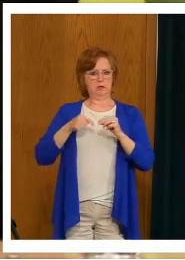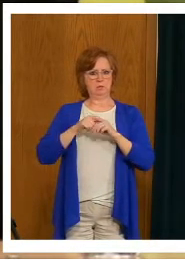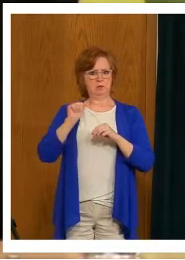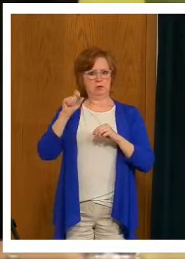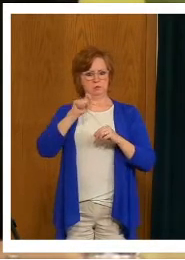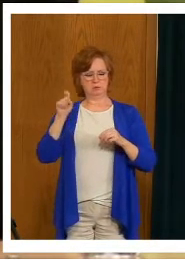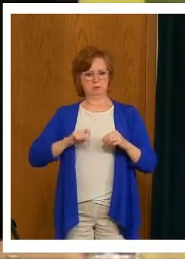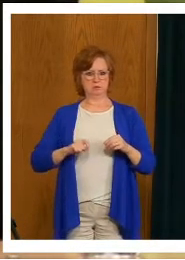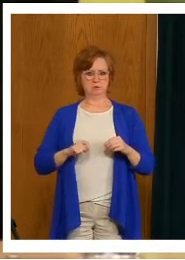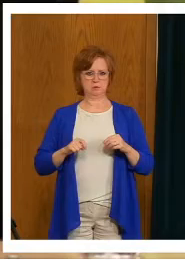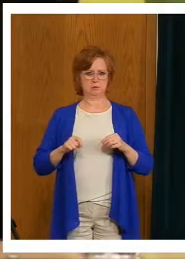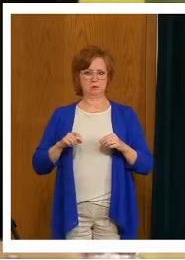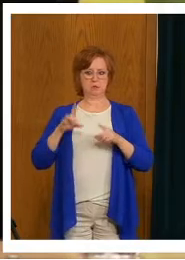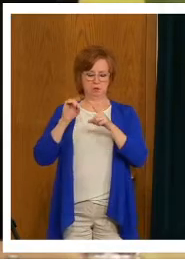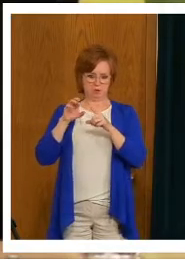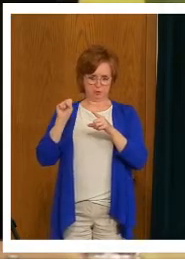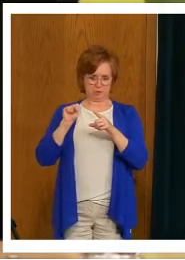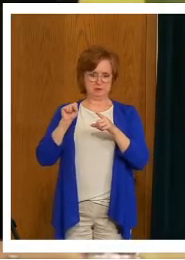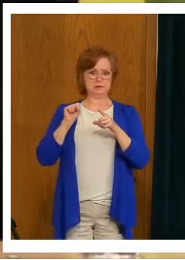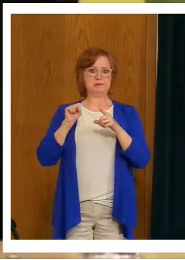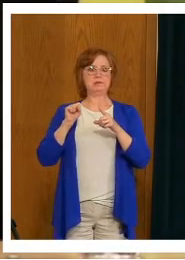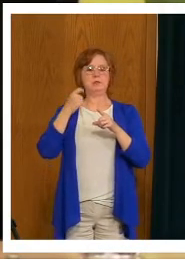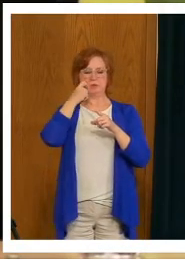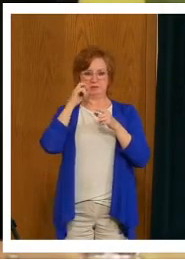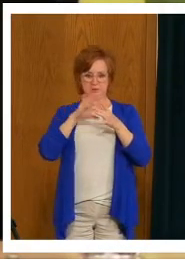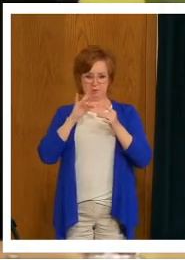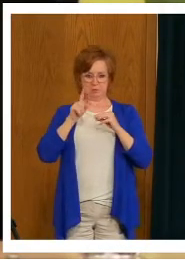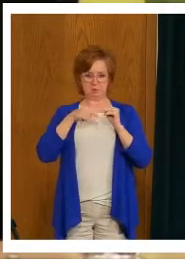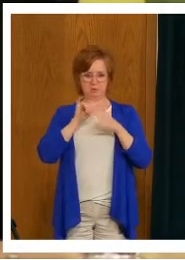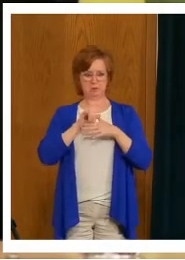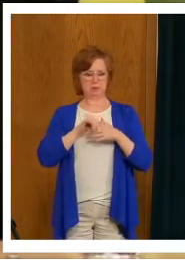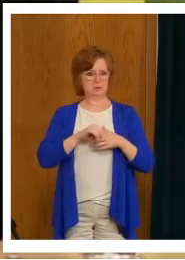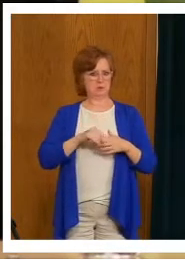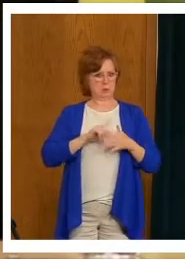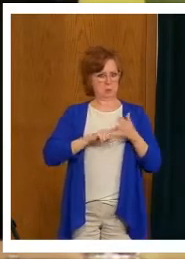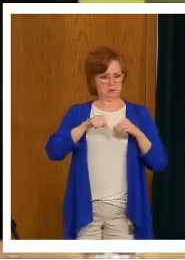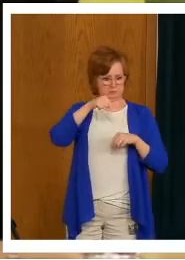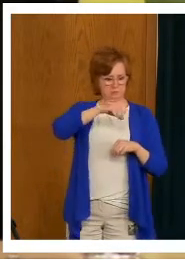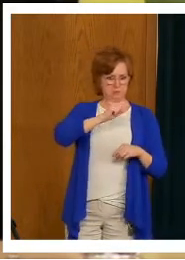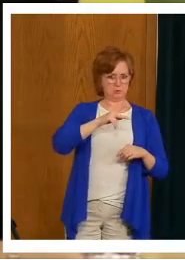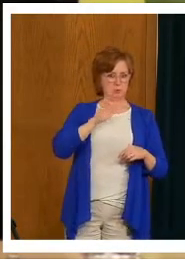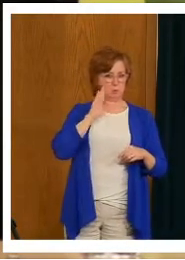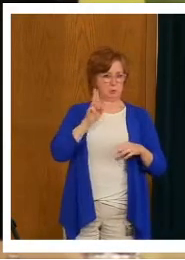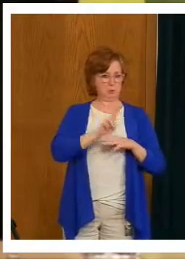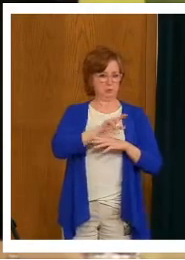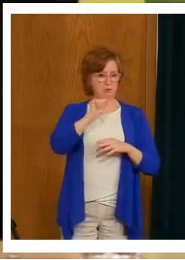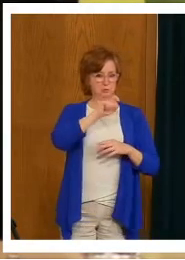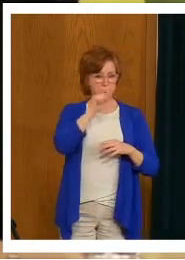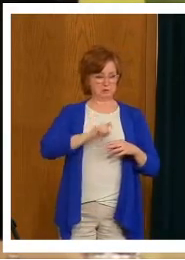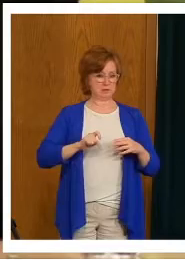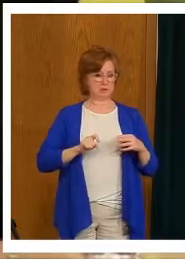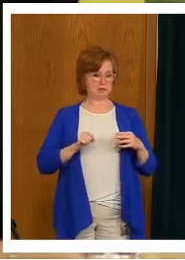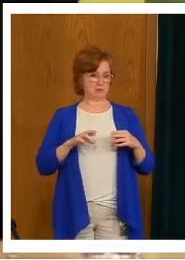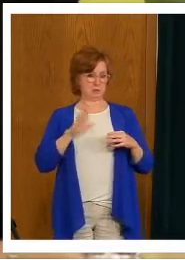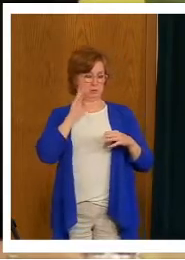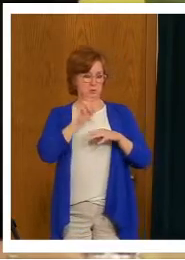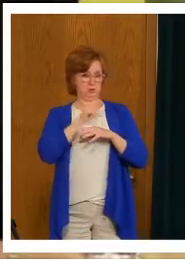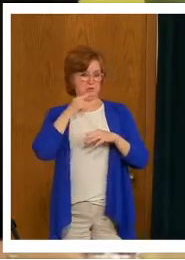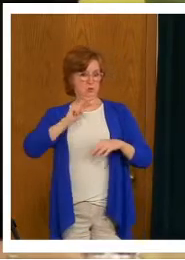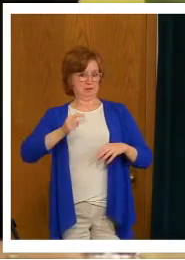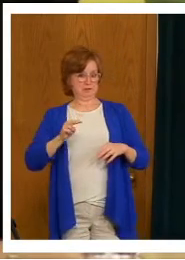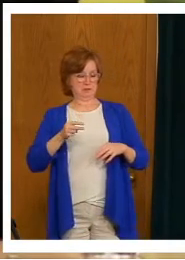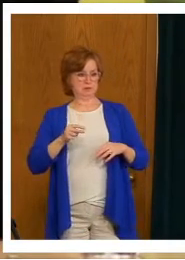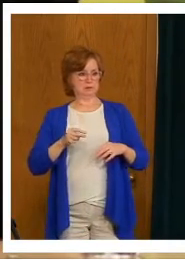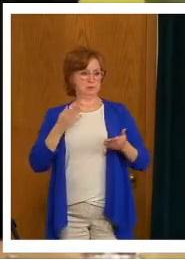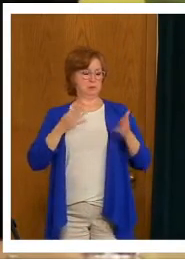for their AstraZeneca? Are we still planning on using it for second doses, or only if we have to? We have